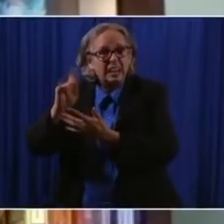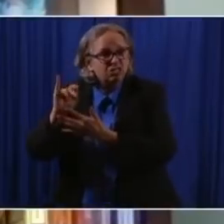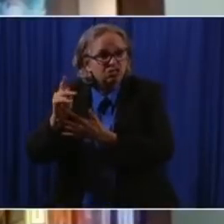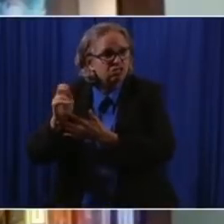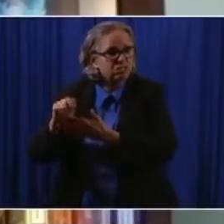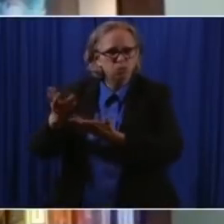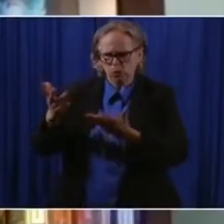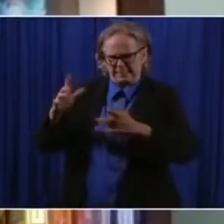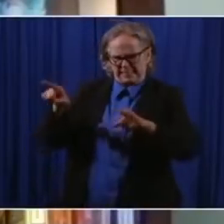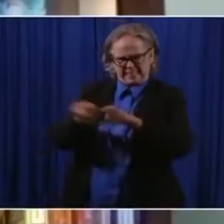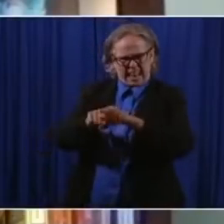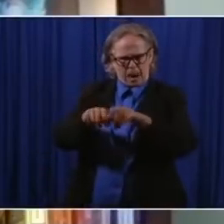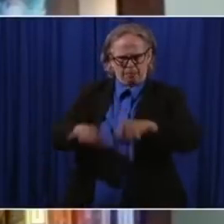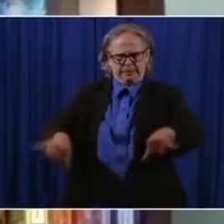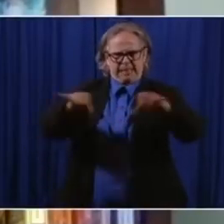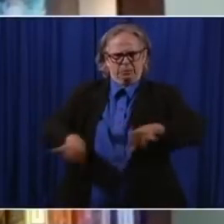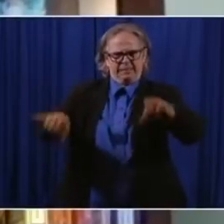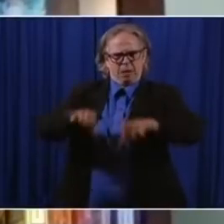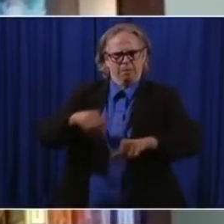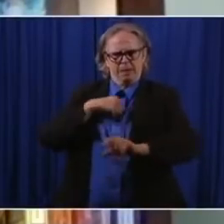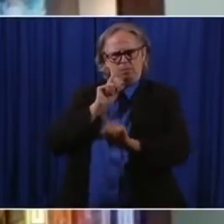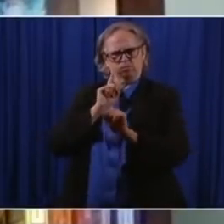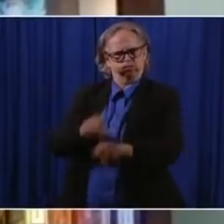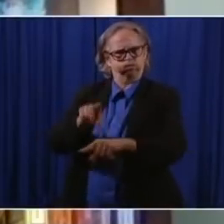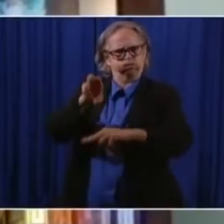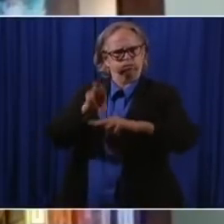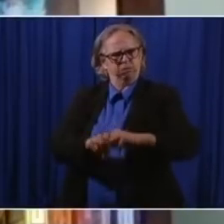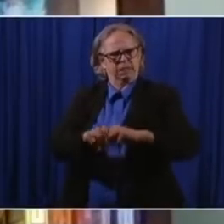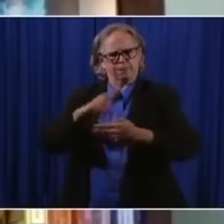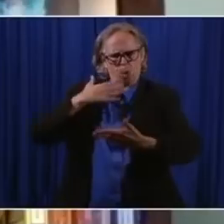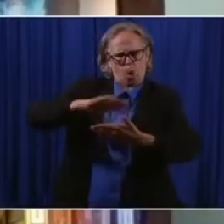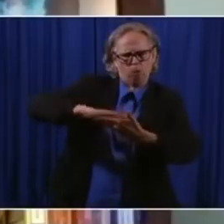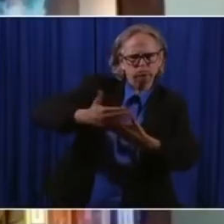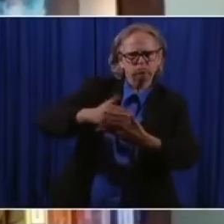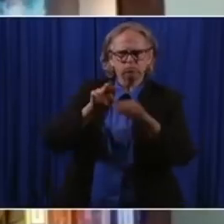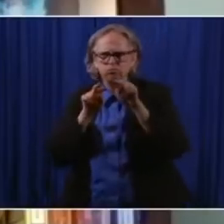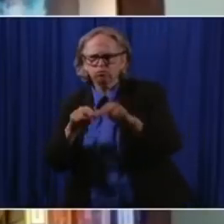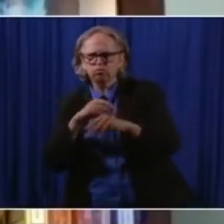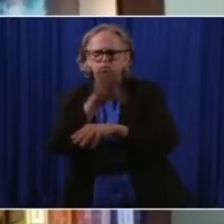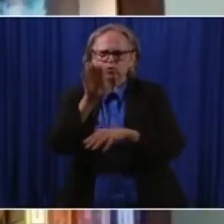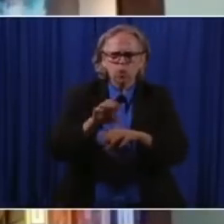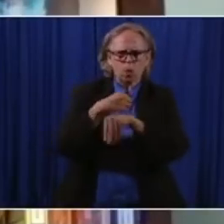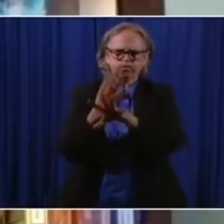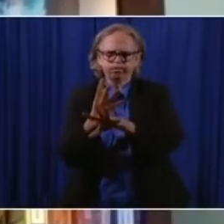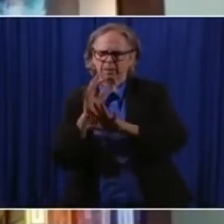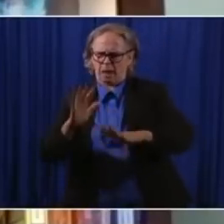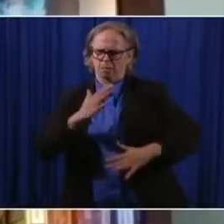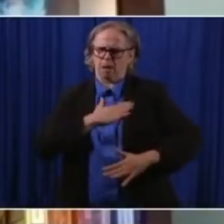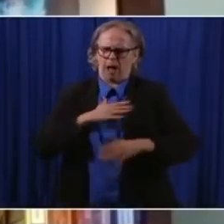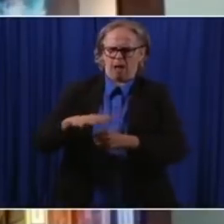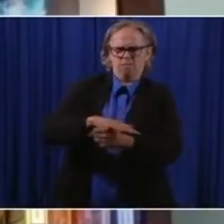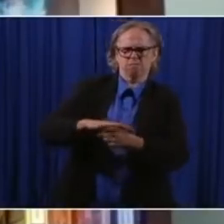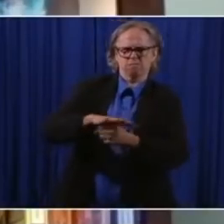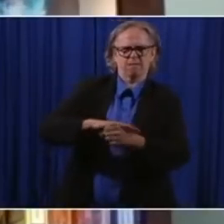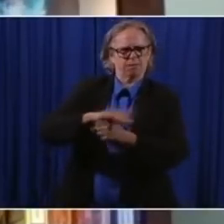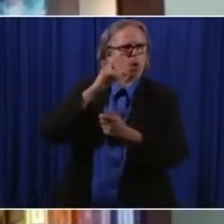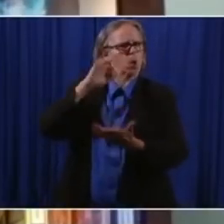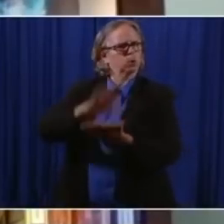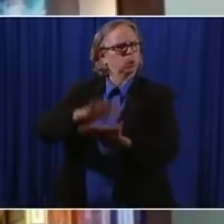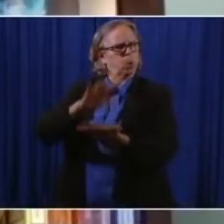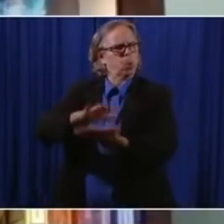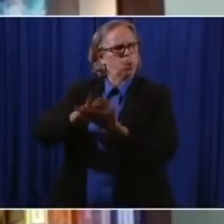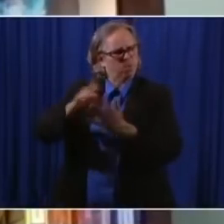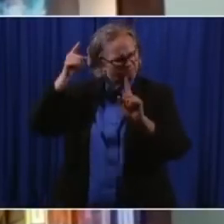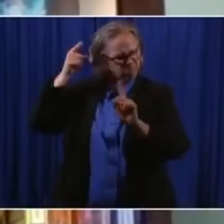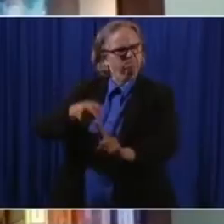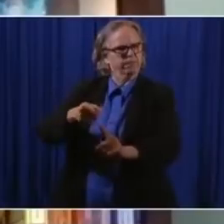learning materials or their laptop, so that they're kind of in a separate space ready for school. You may also have to talk